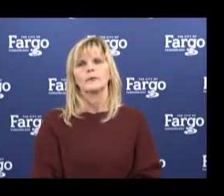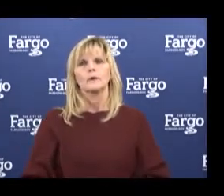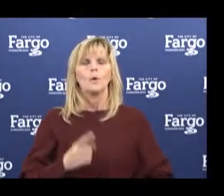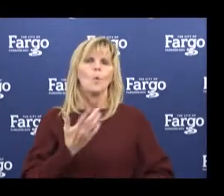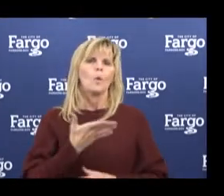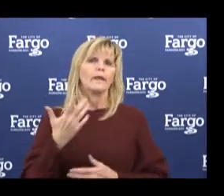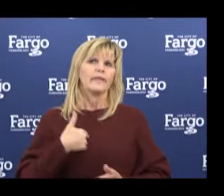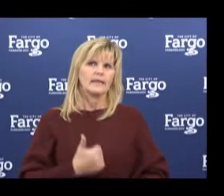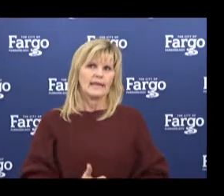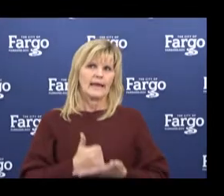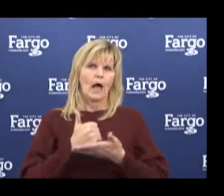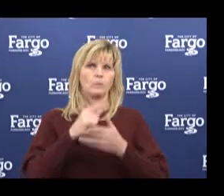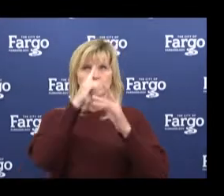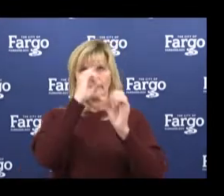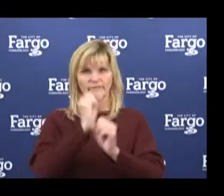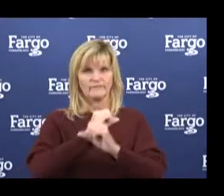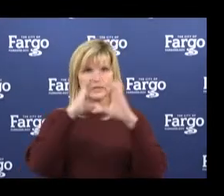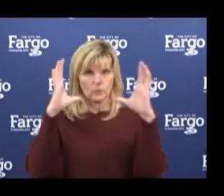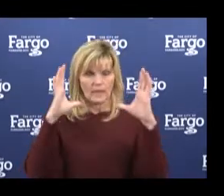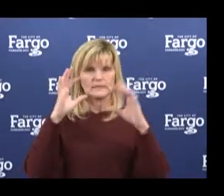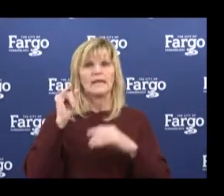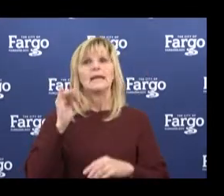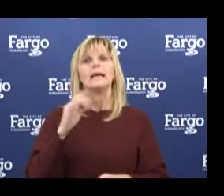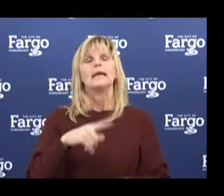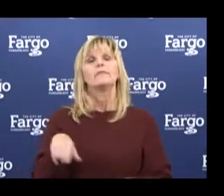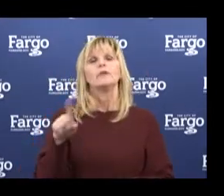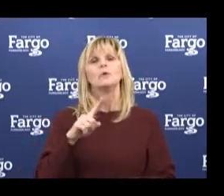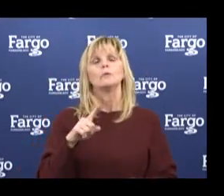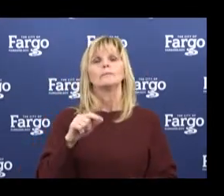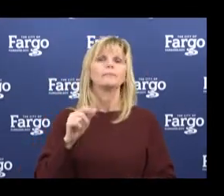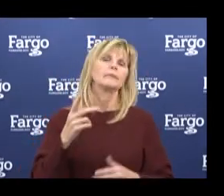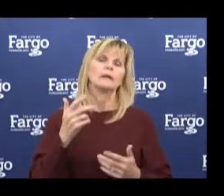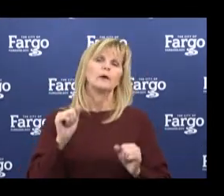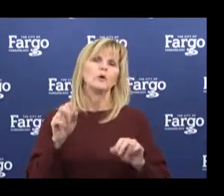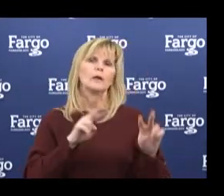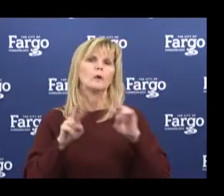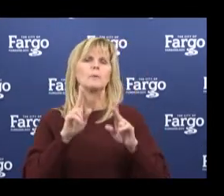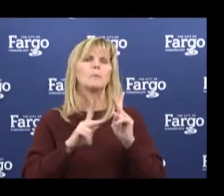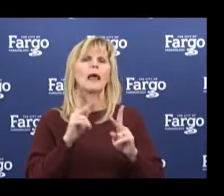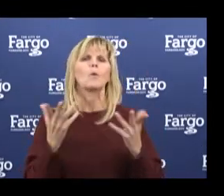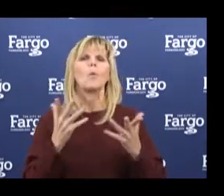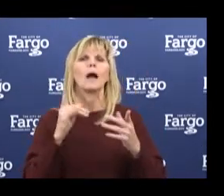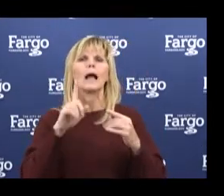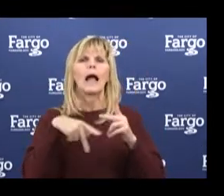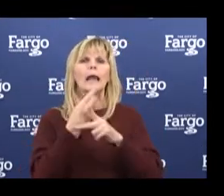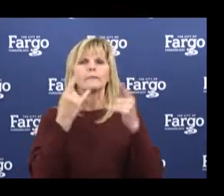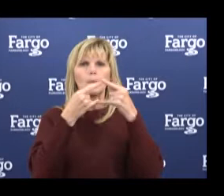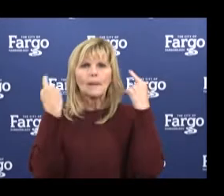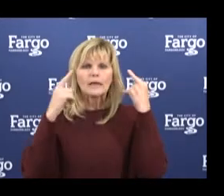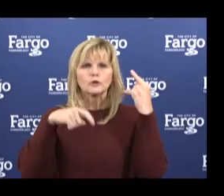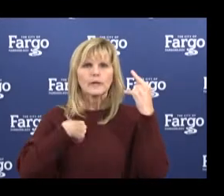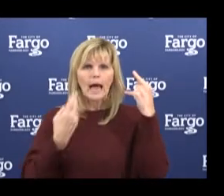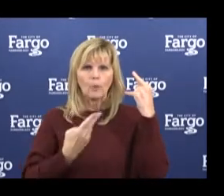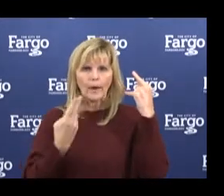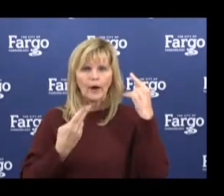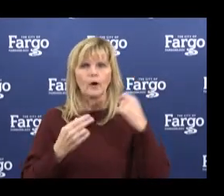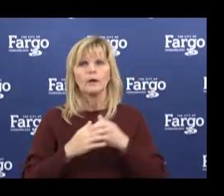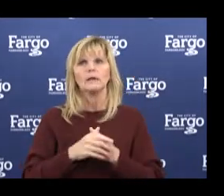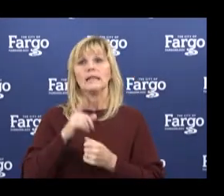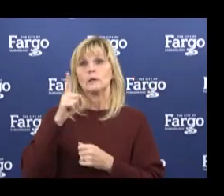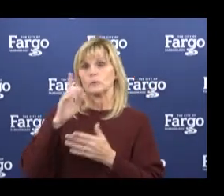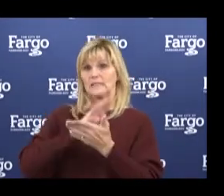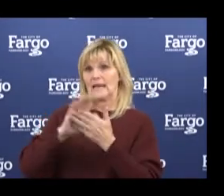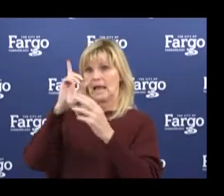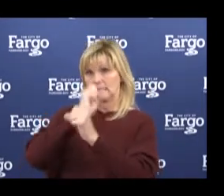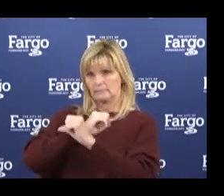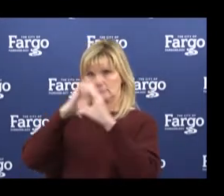helps, I think, people visualize this is that if you can look and people ask, what kind of mask should I wear? This was a nice